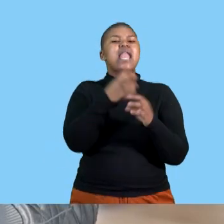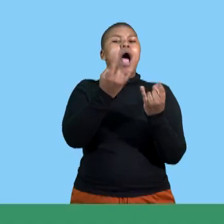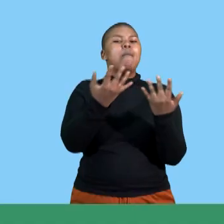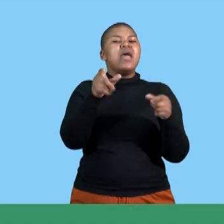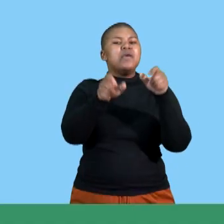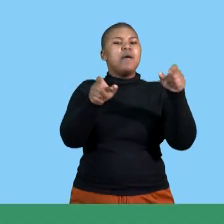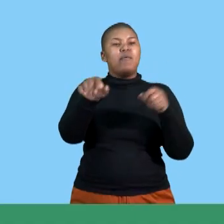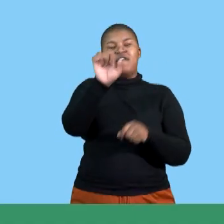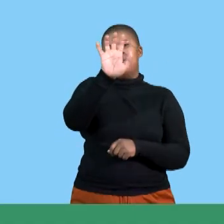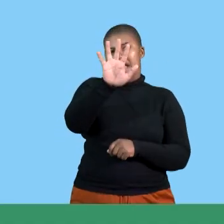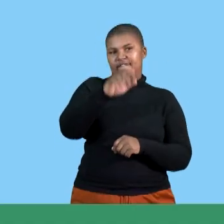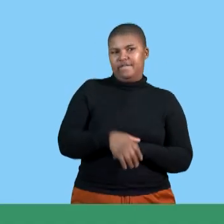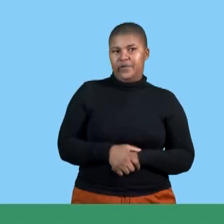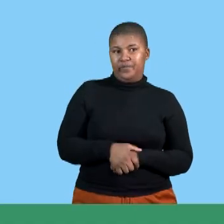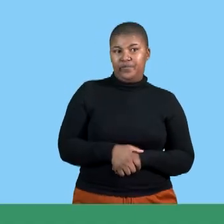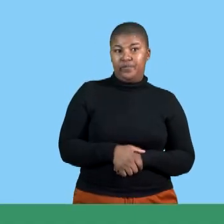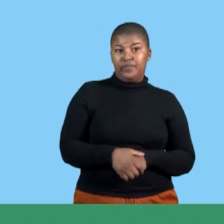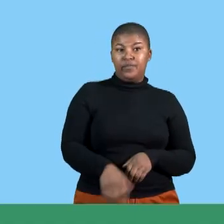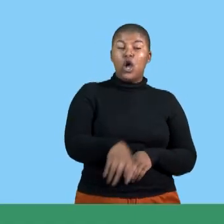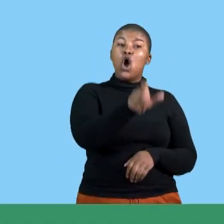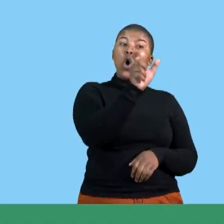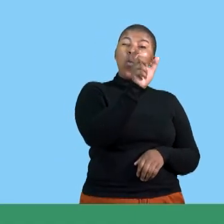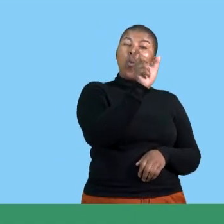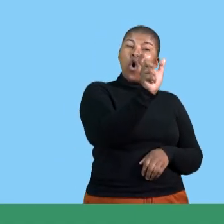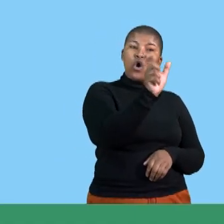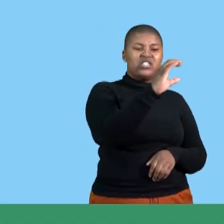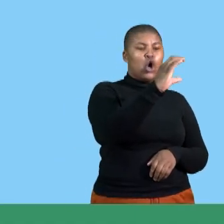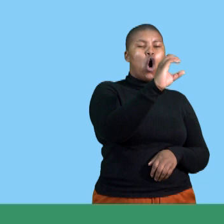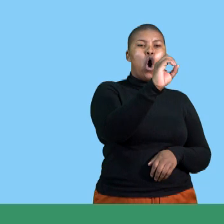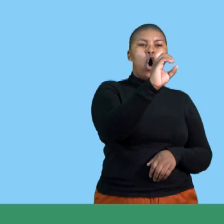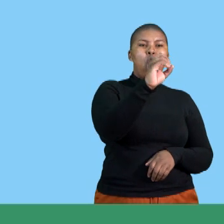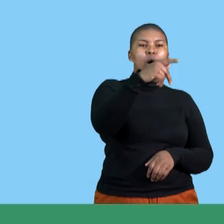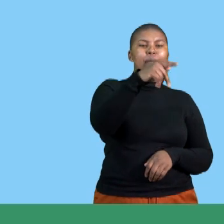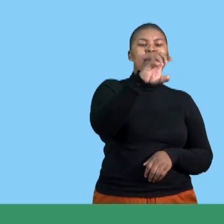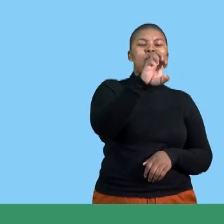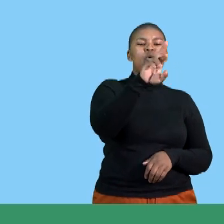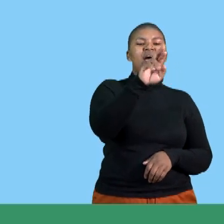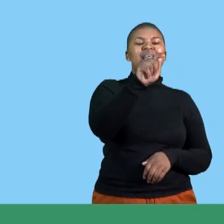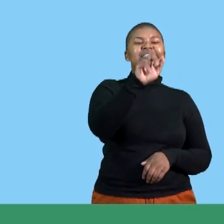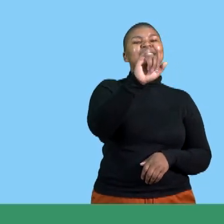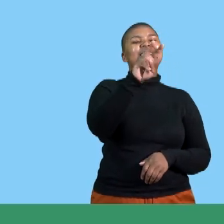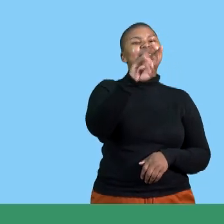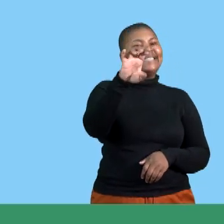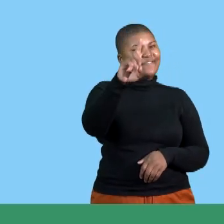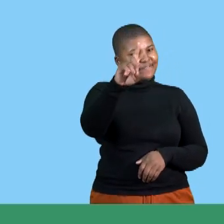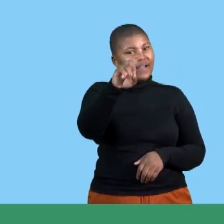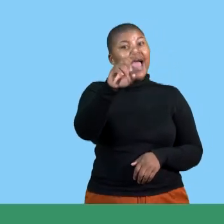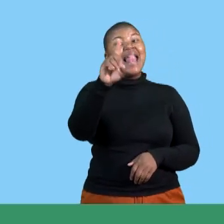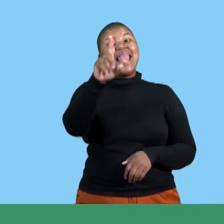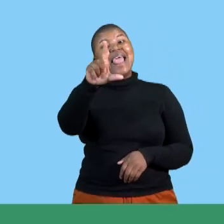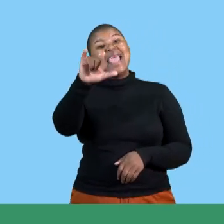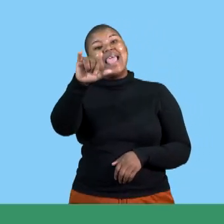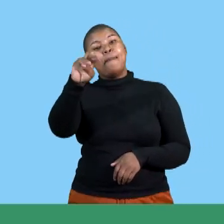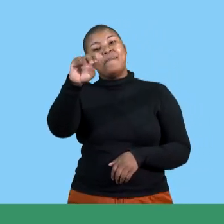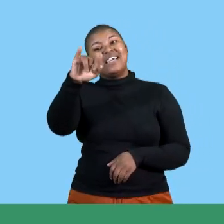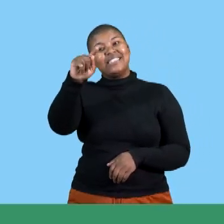The word cooperative limited must appear at the end of its name. So at the end of your